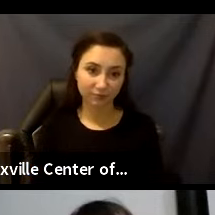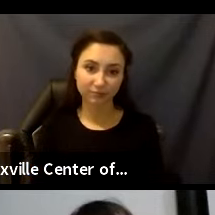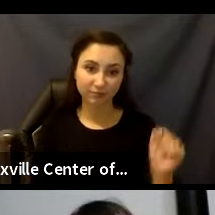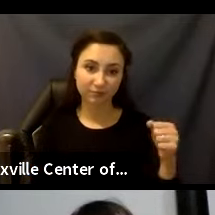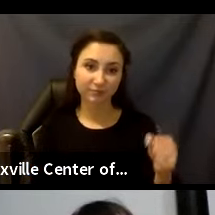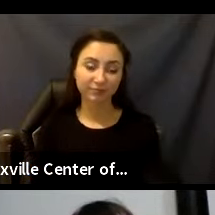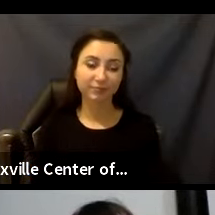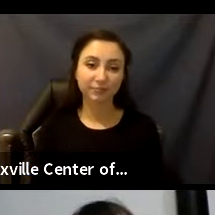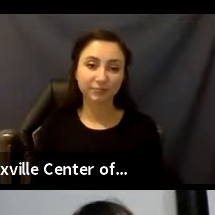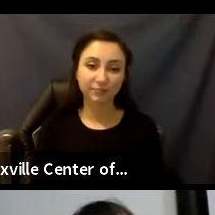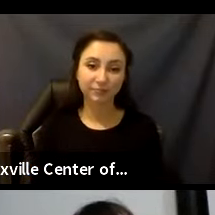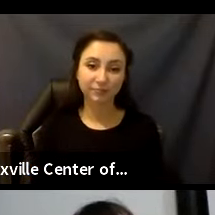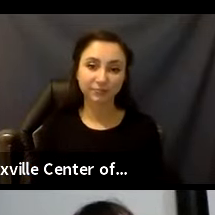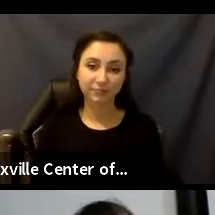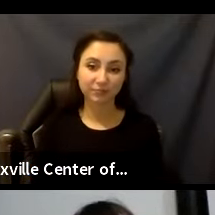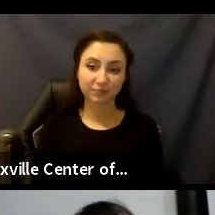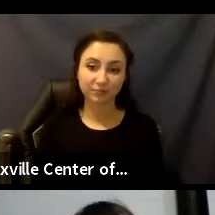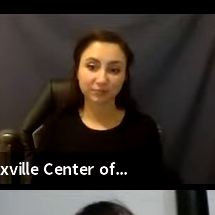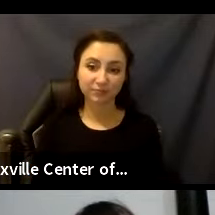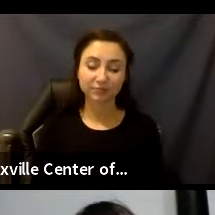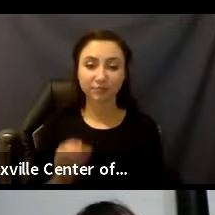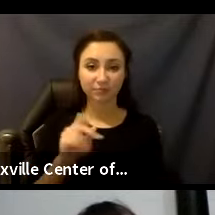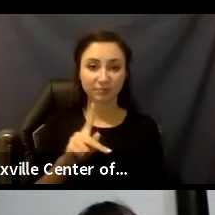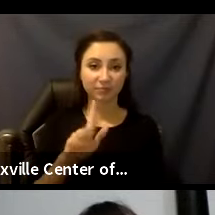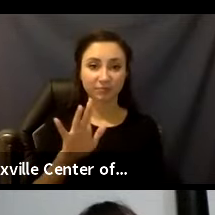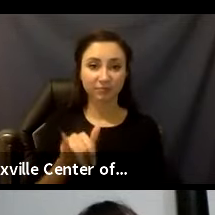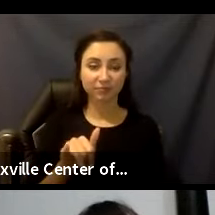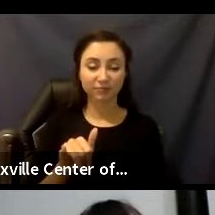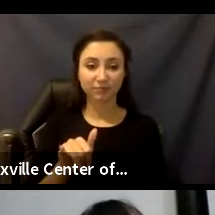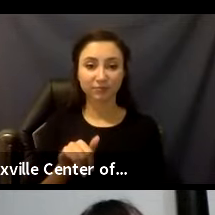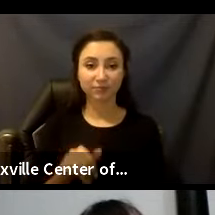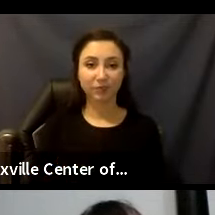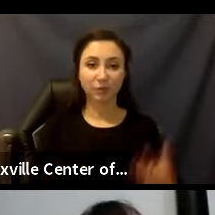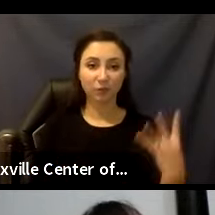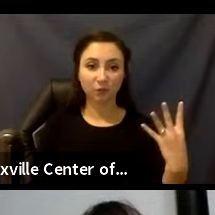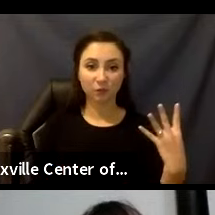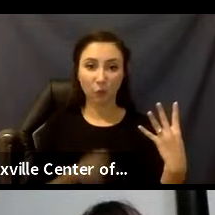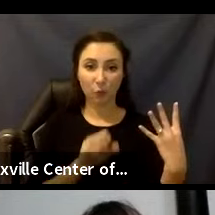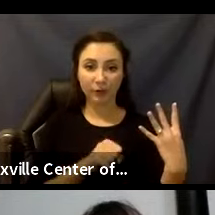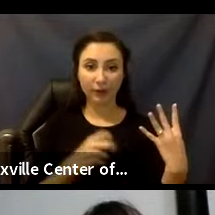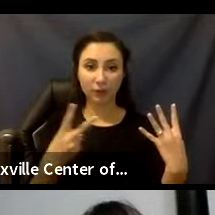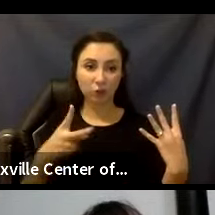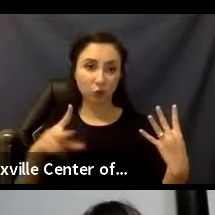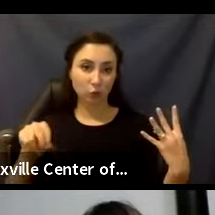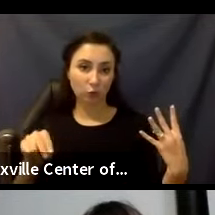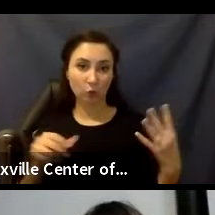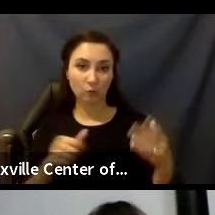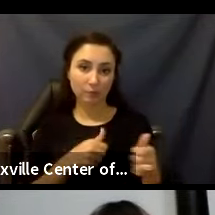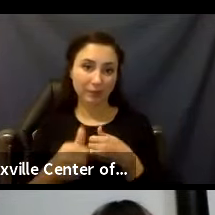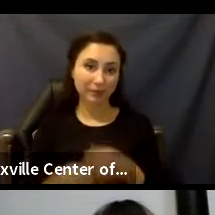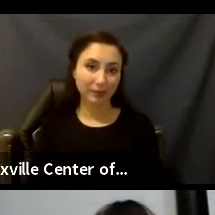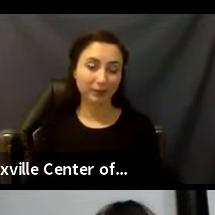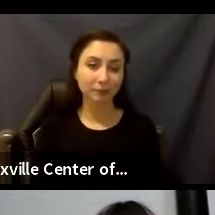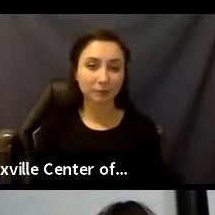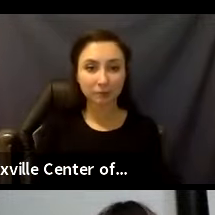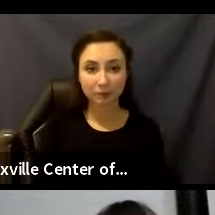Yes. All right, that is 4 yeses and 2 nos. It passes.